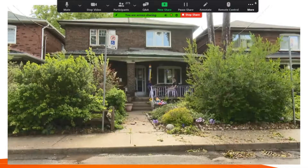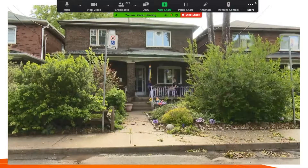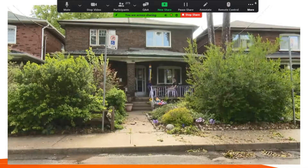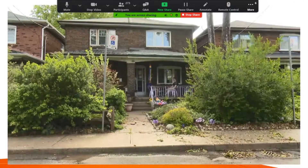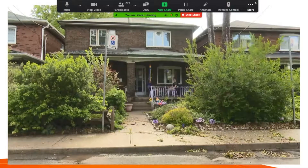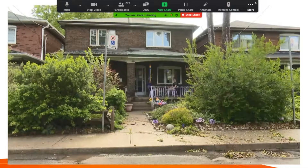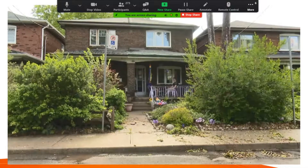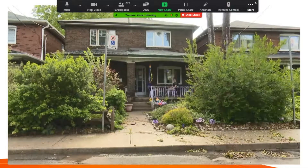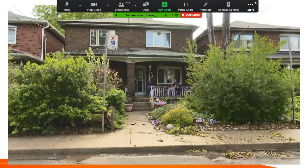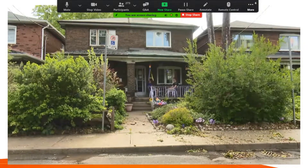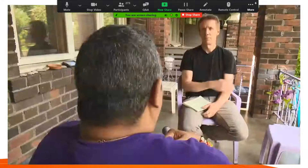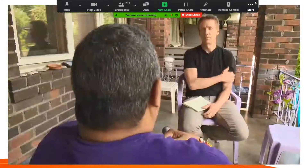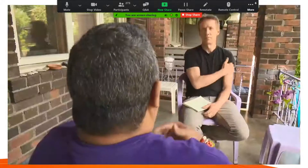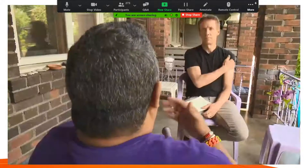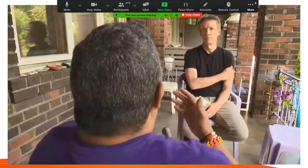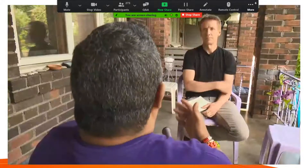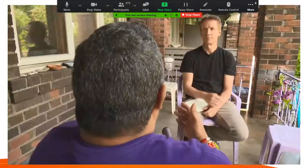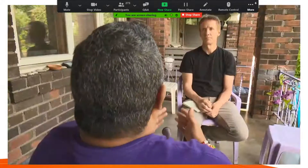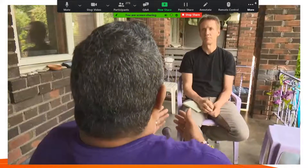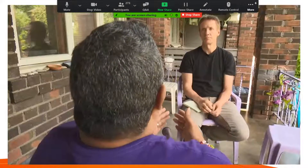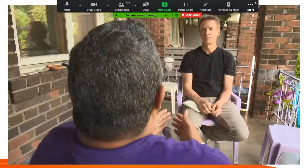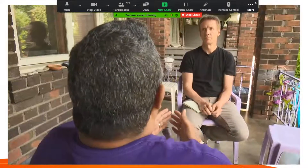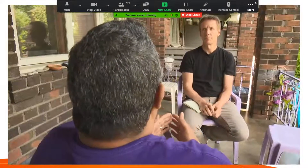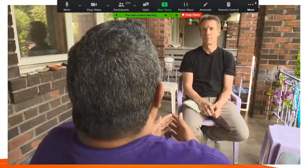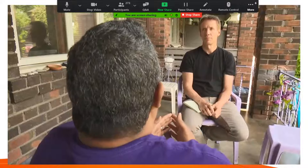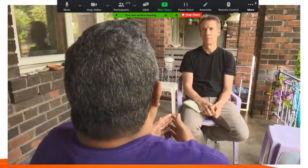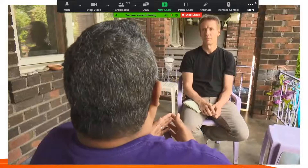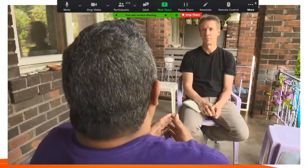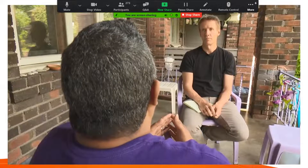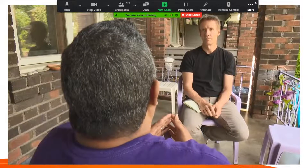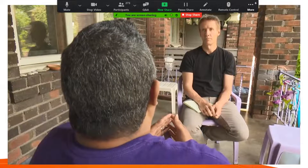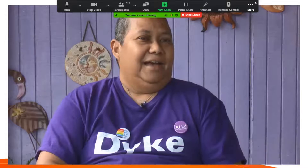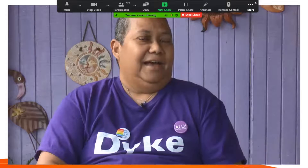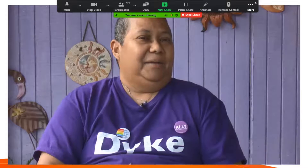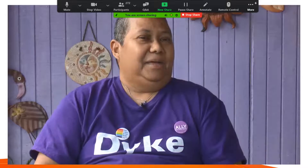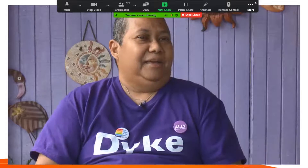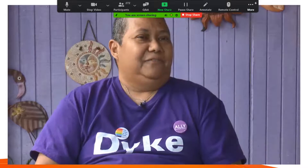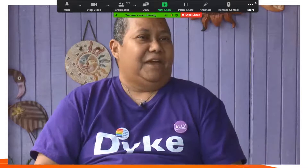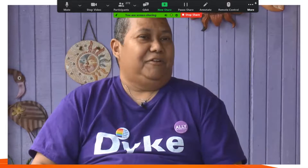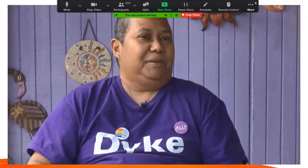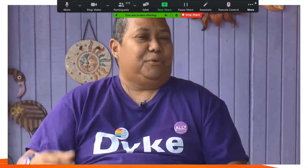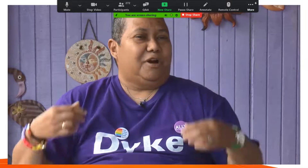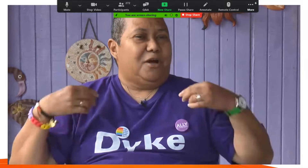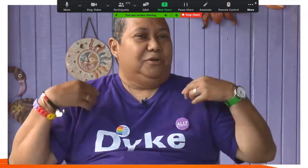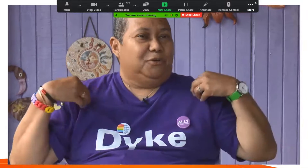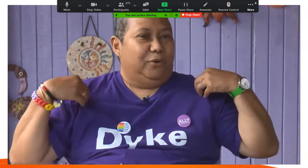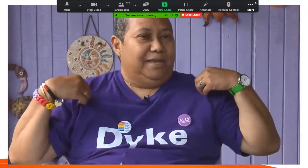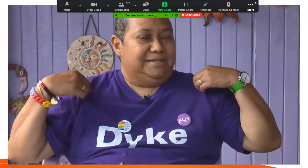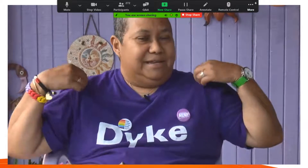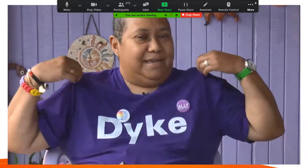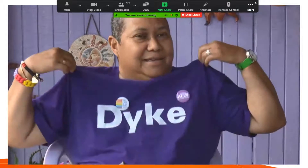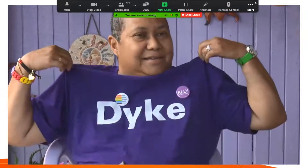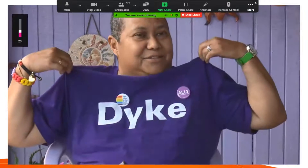invisible as you age. That's why Leslie Lee Camp does whatever she can to be seen. I'm a very proud